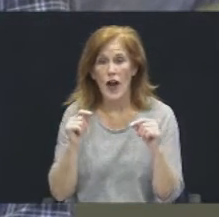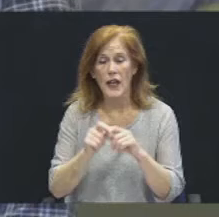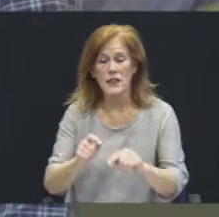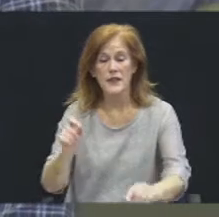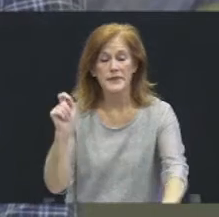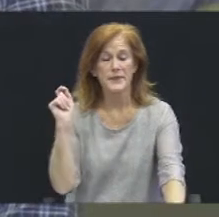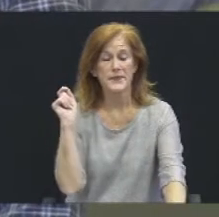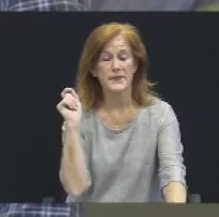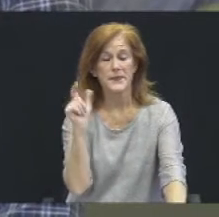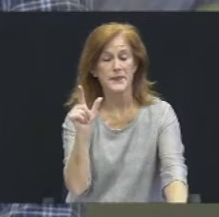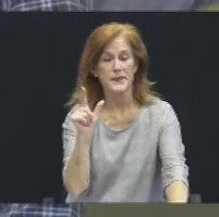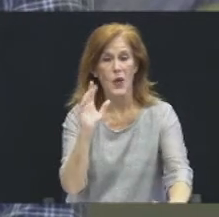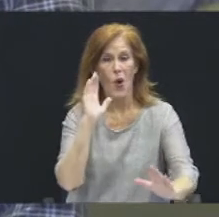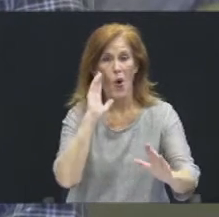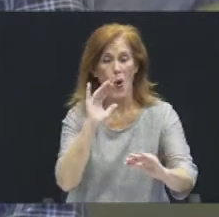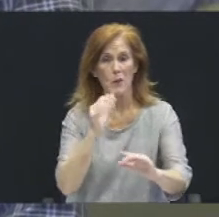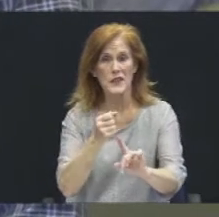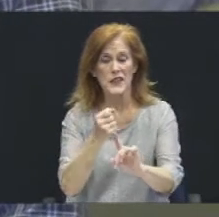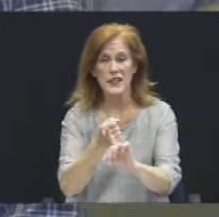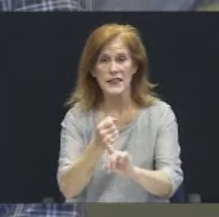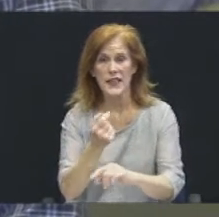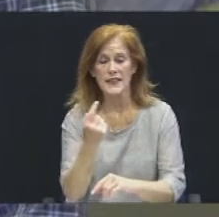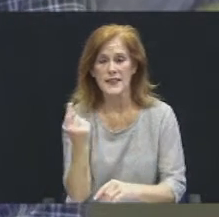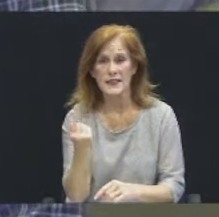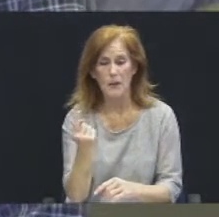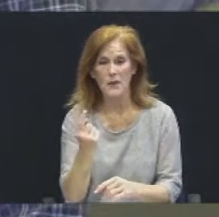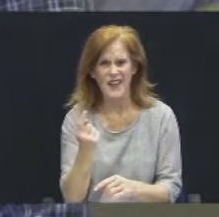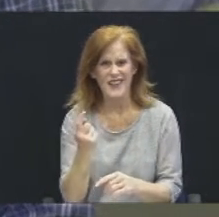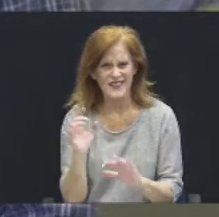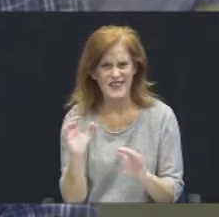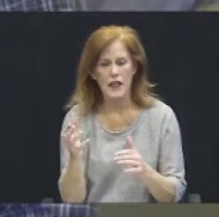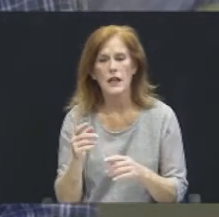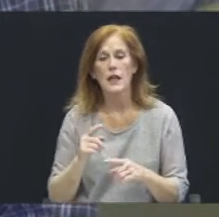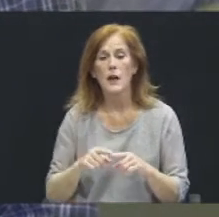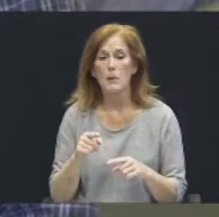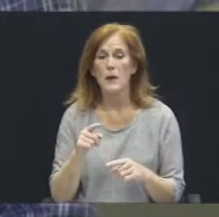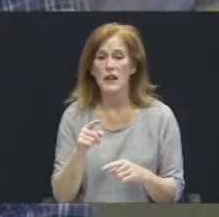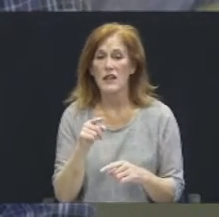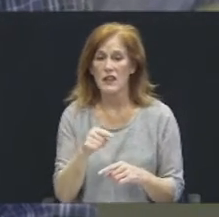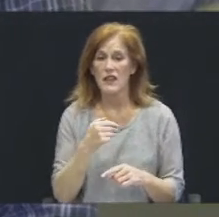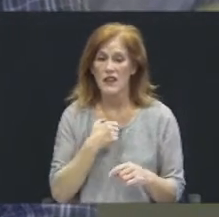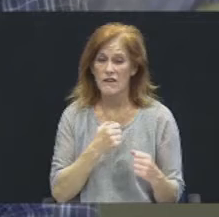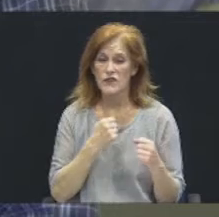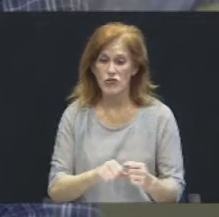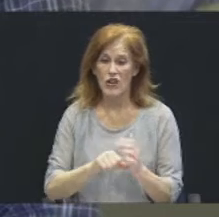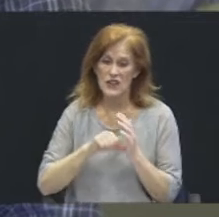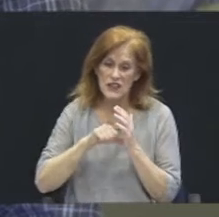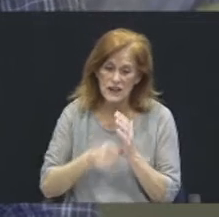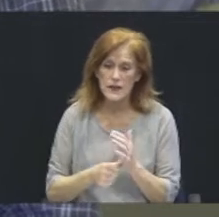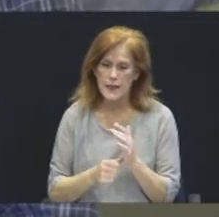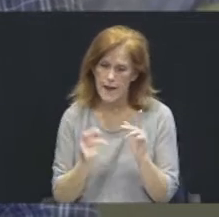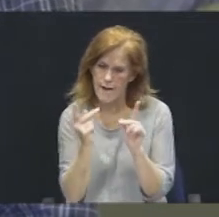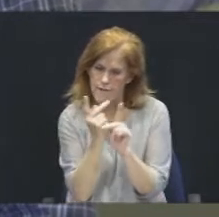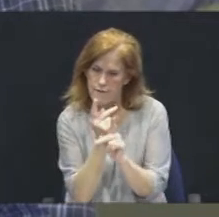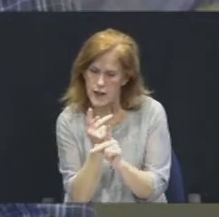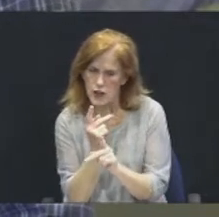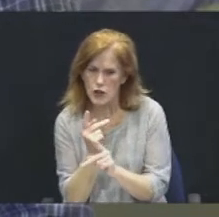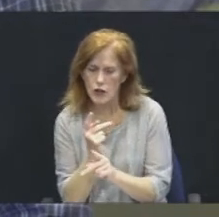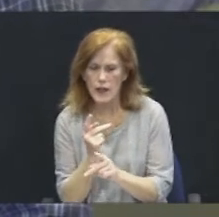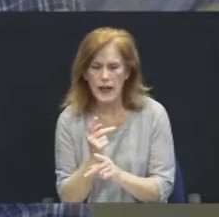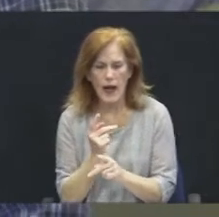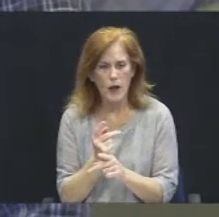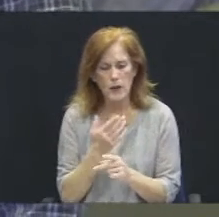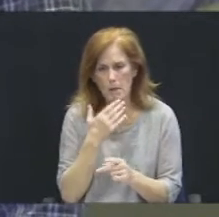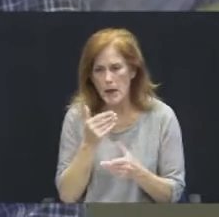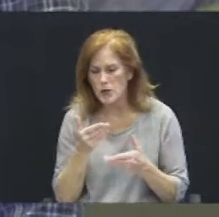something. But they have a strong emphasis on figuring out how to help the disability